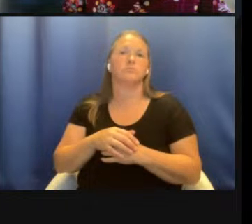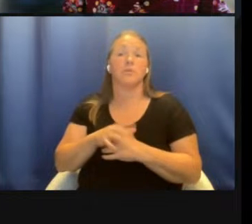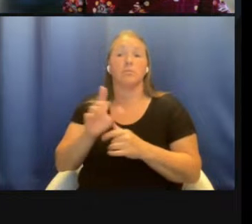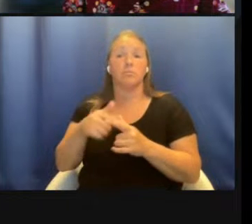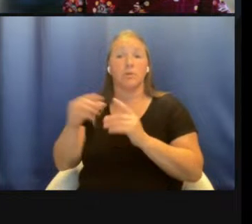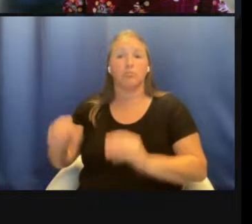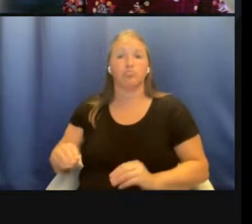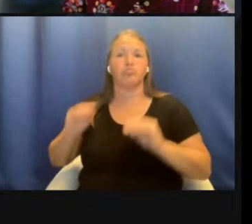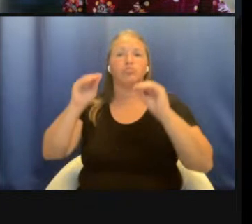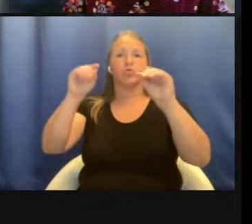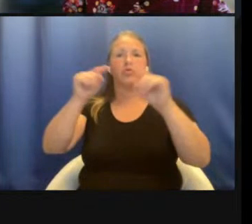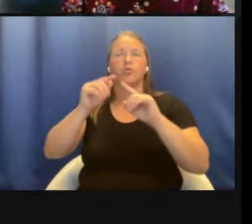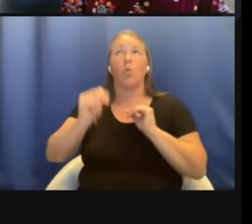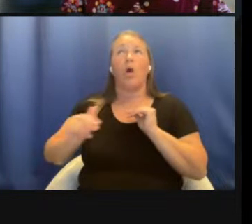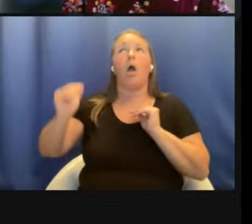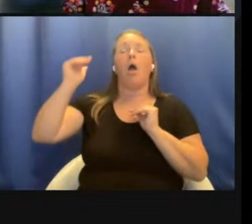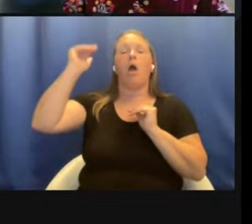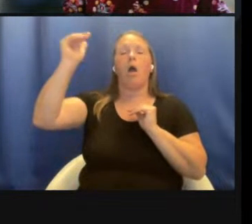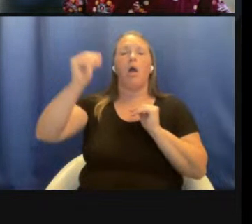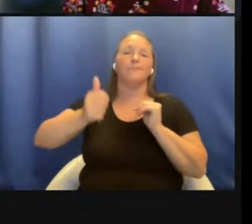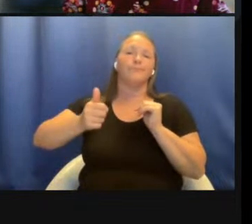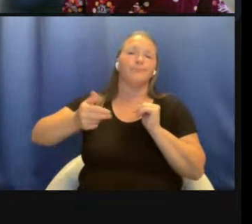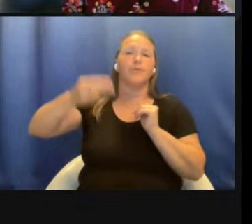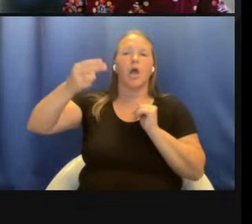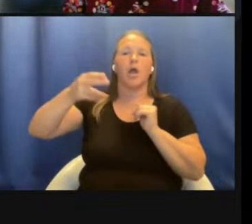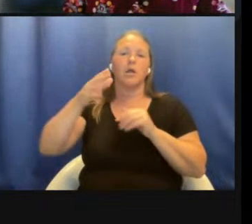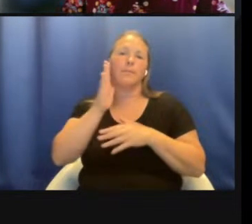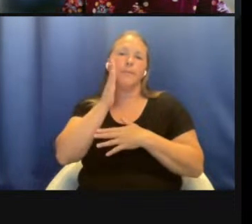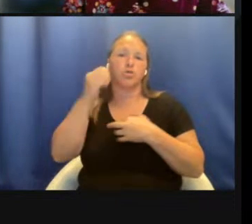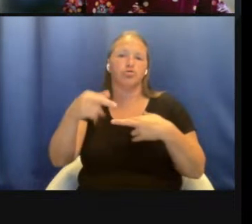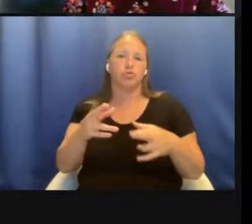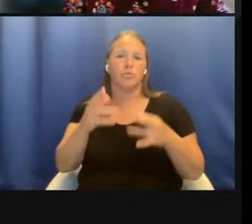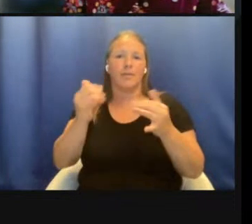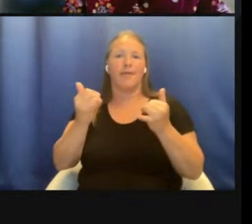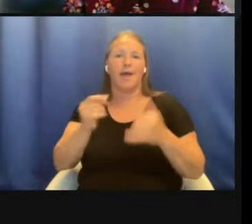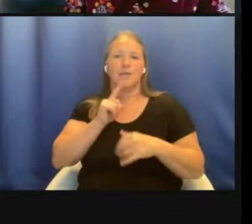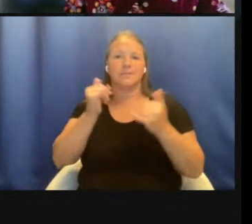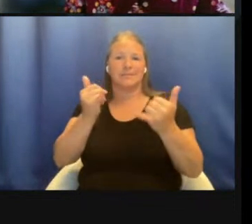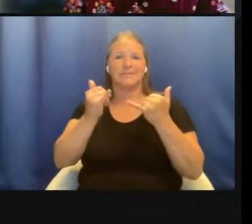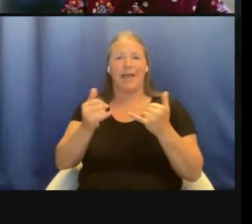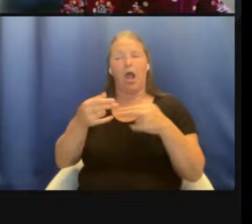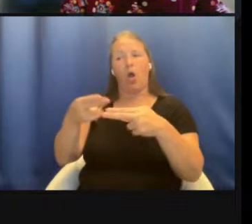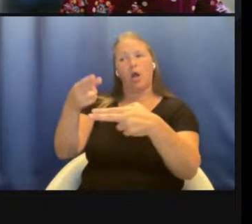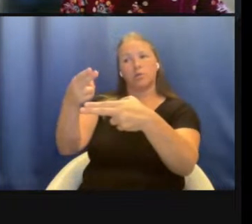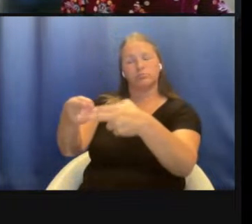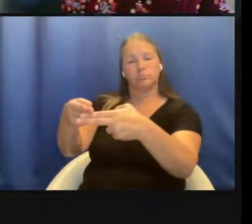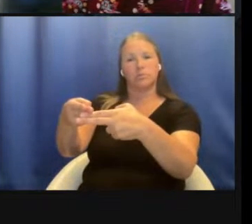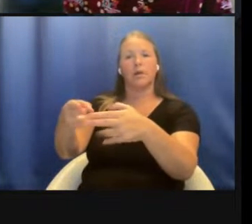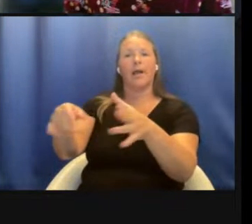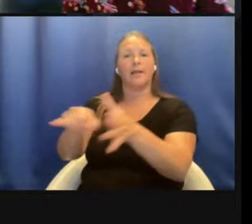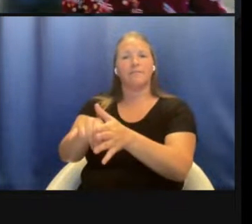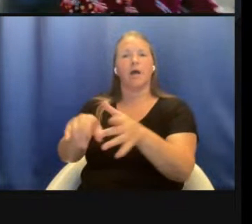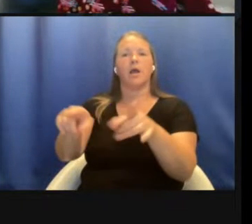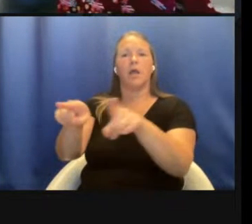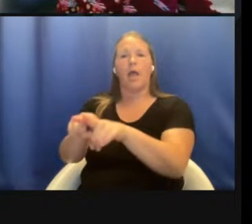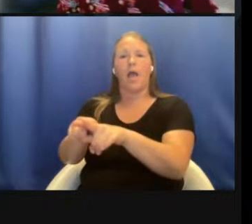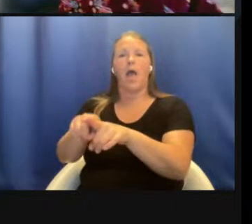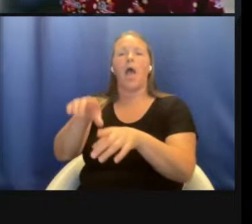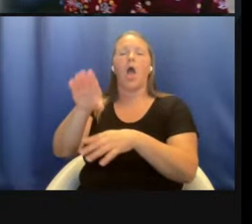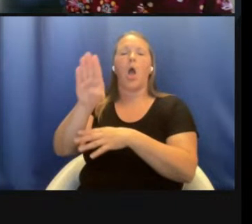is to this day called the Bonaparte bedroom or the Napoleon room in Glorup, and it is